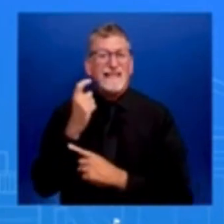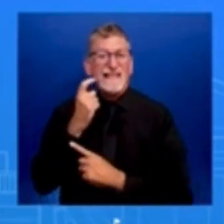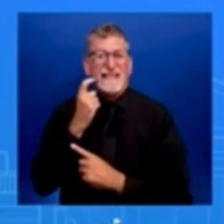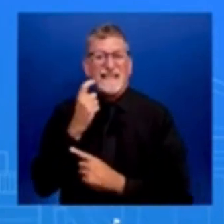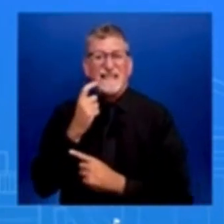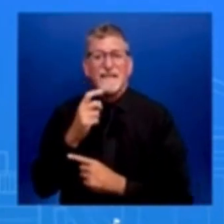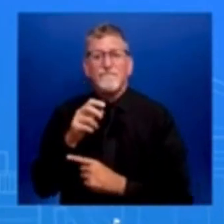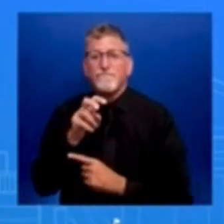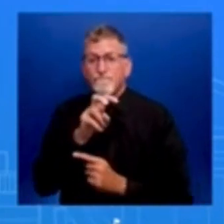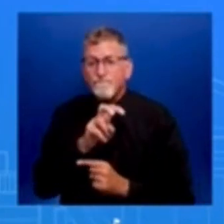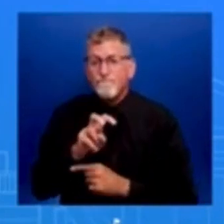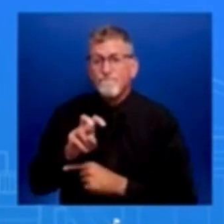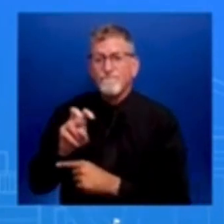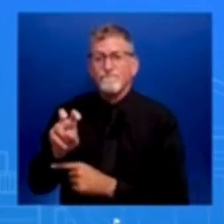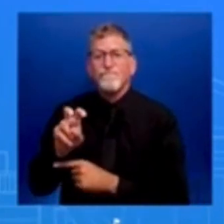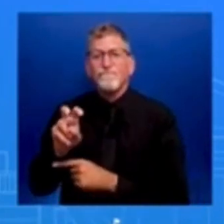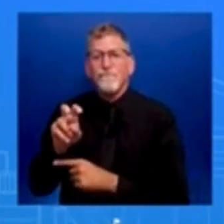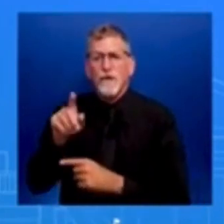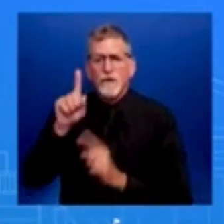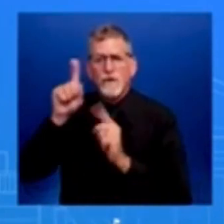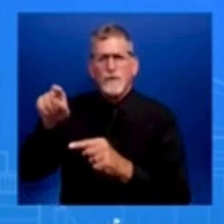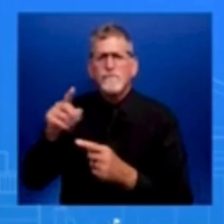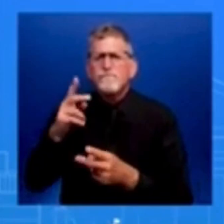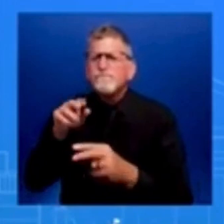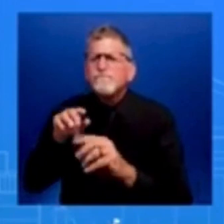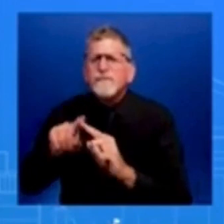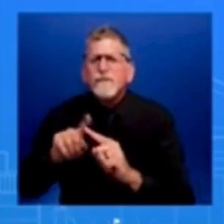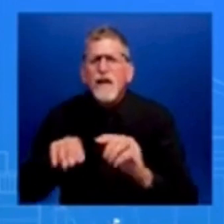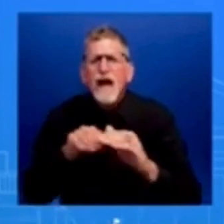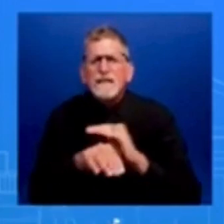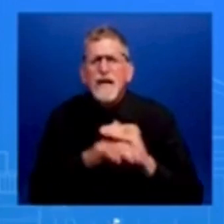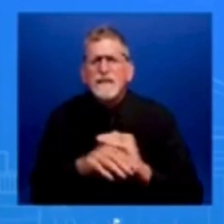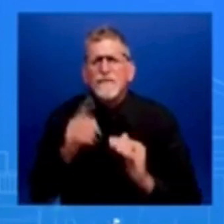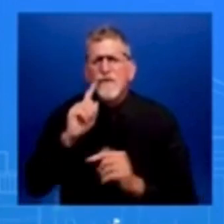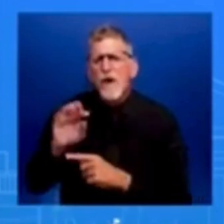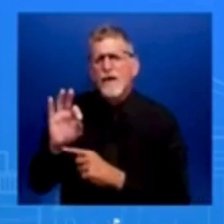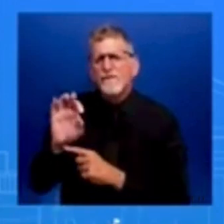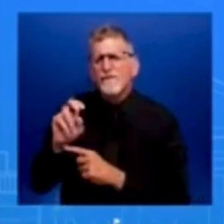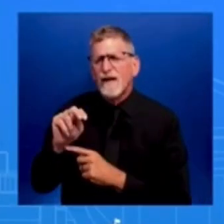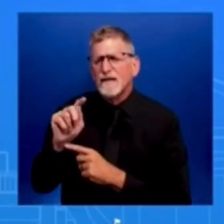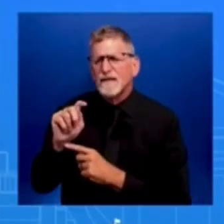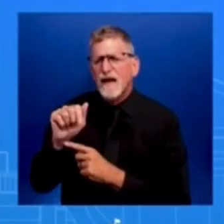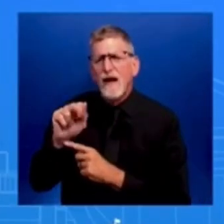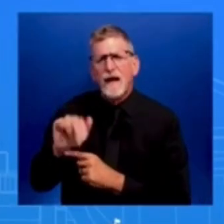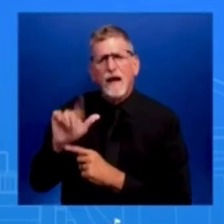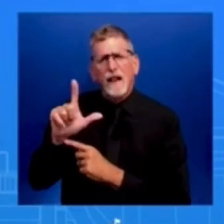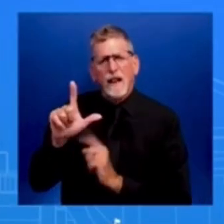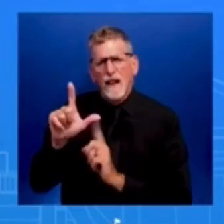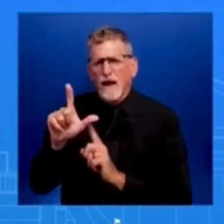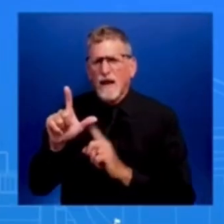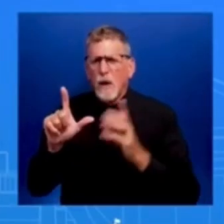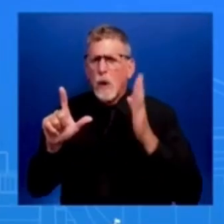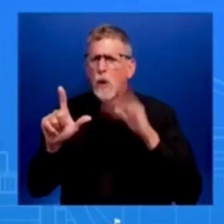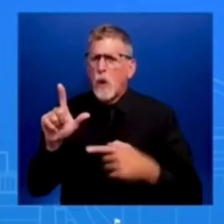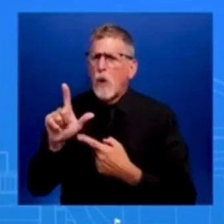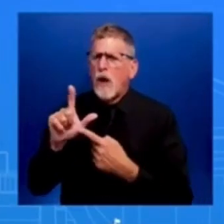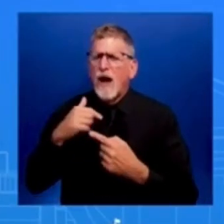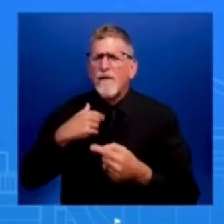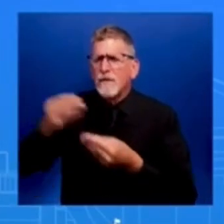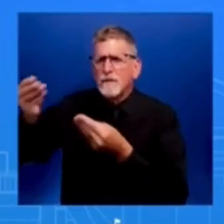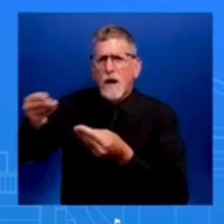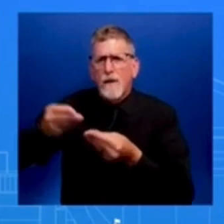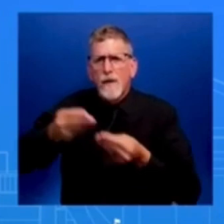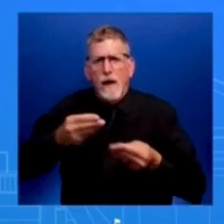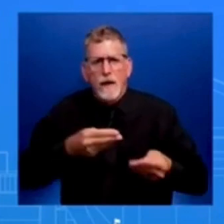illicit fentanyl global supply chain. As you all know, the opioid epidemic is a global challenge as well, and we're engaging at high levels with